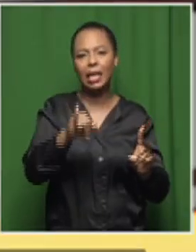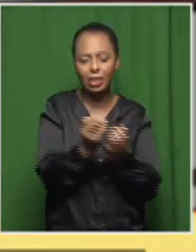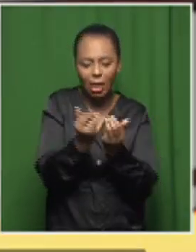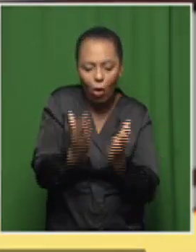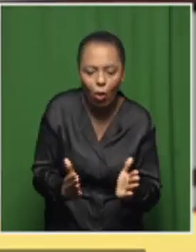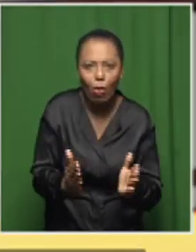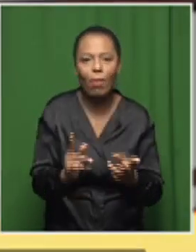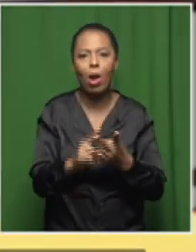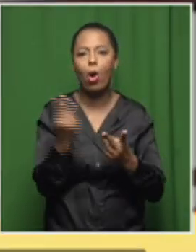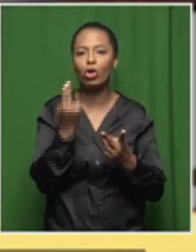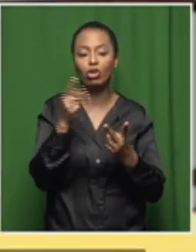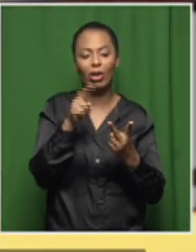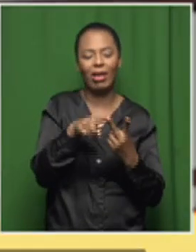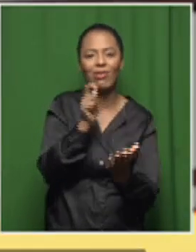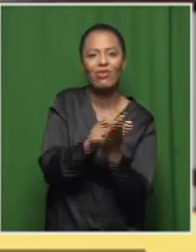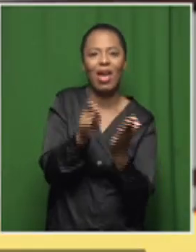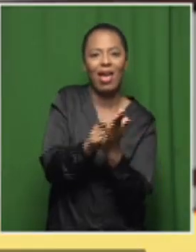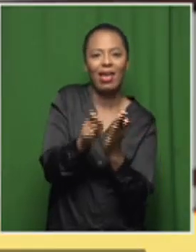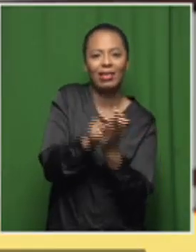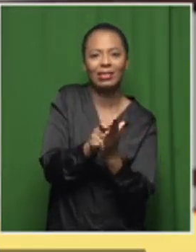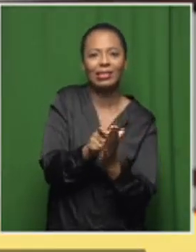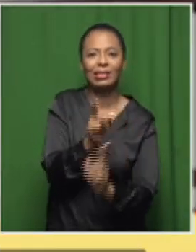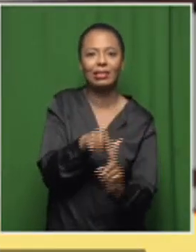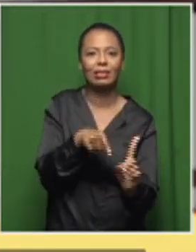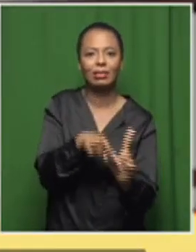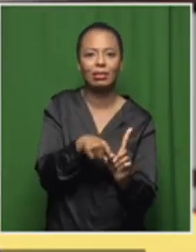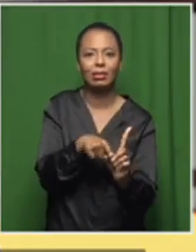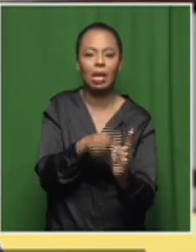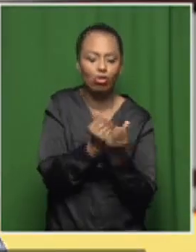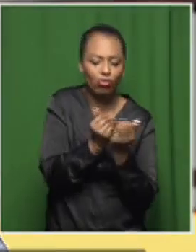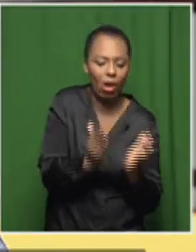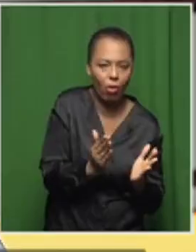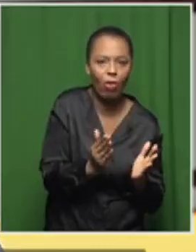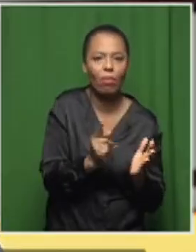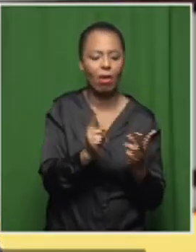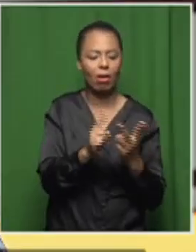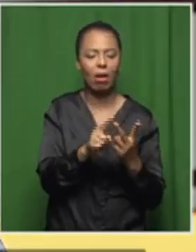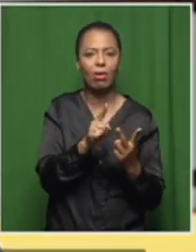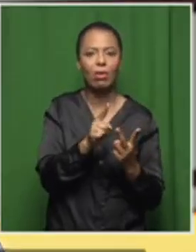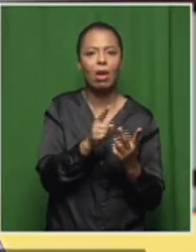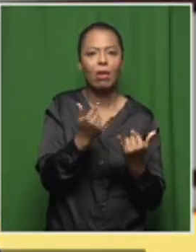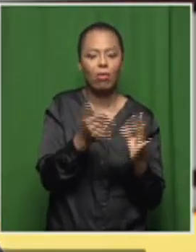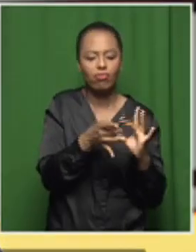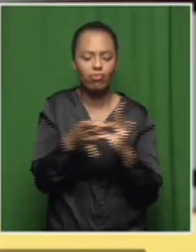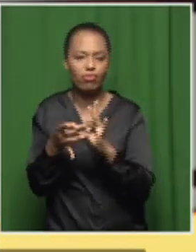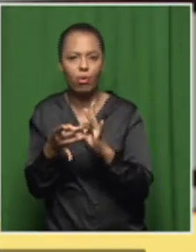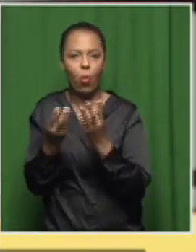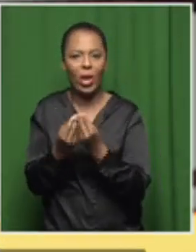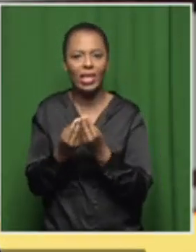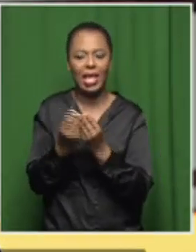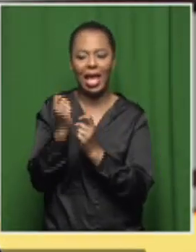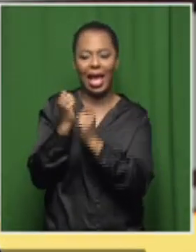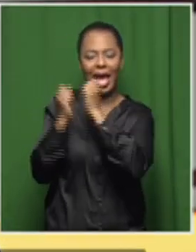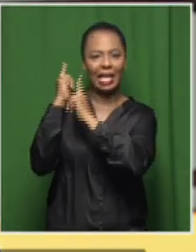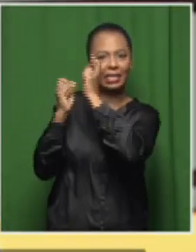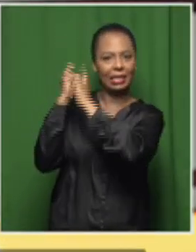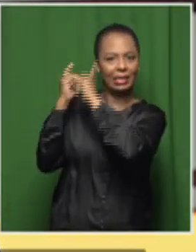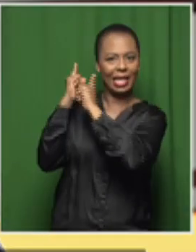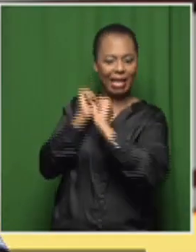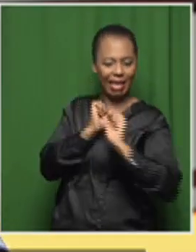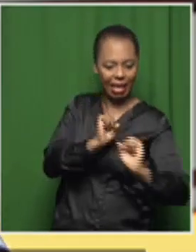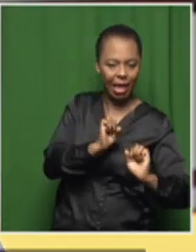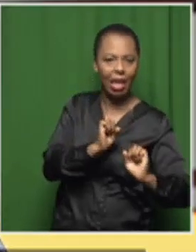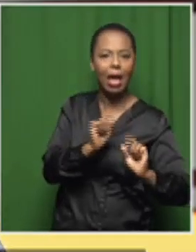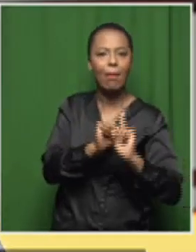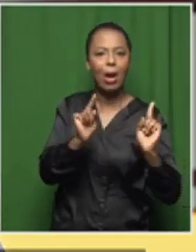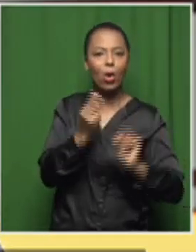very much, because of she's a Sangoma, she's well connected with her roots, her ancestry, but because she's also